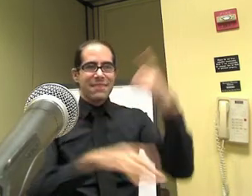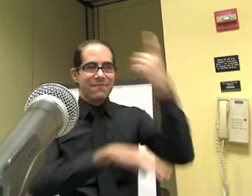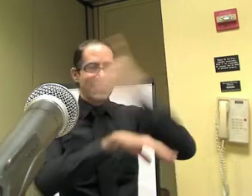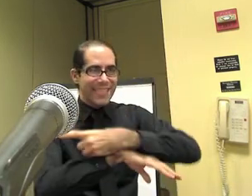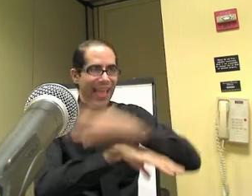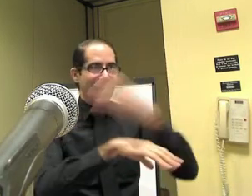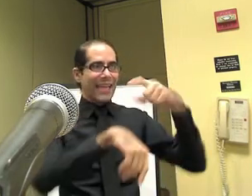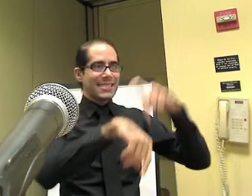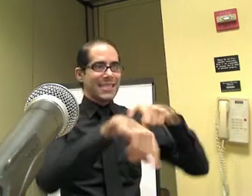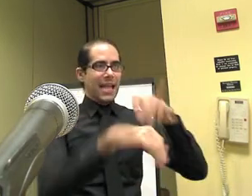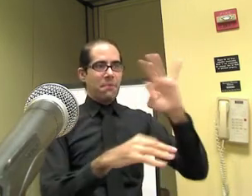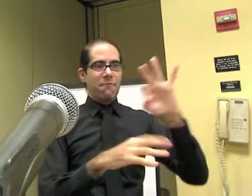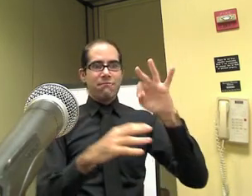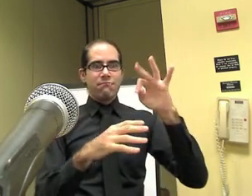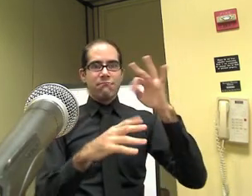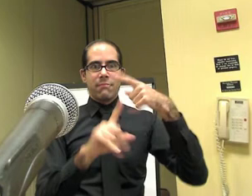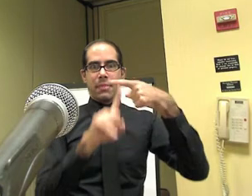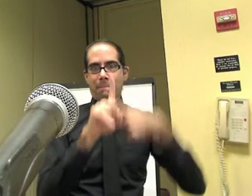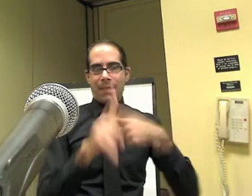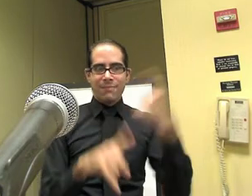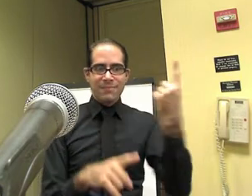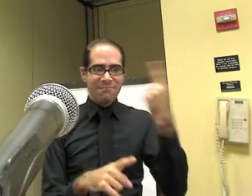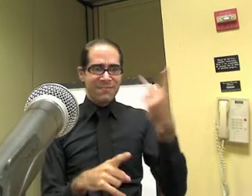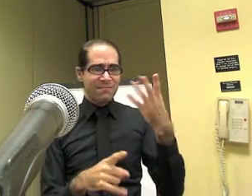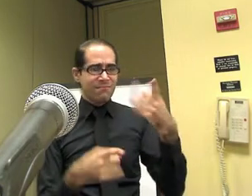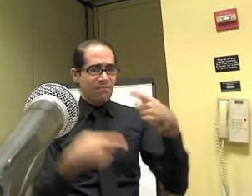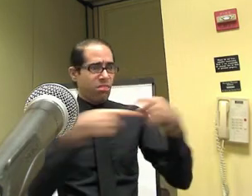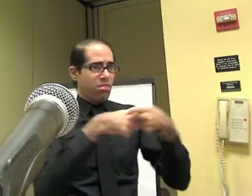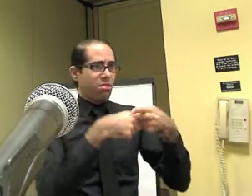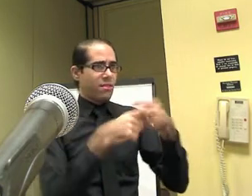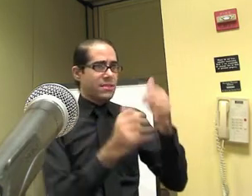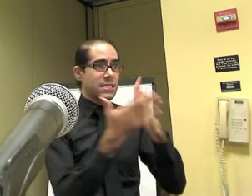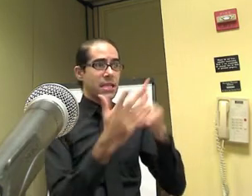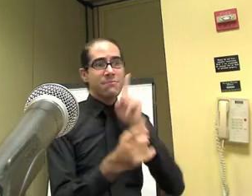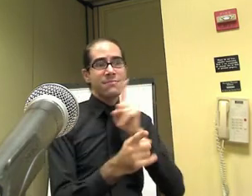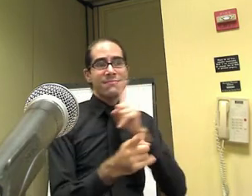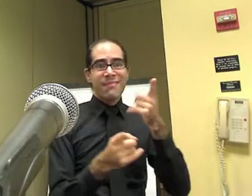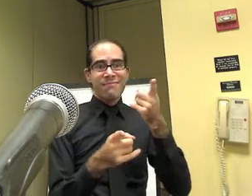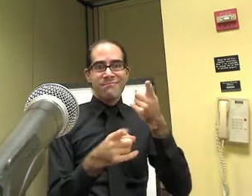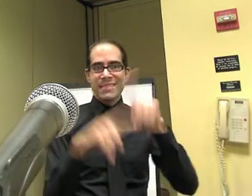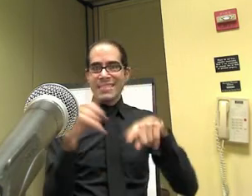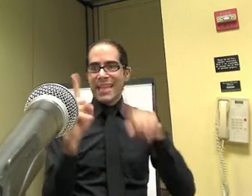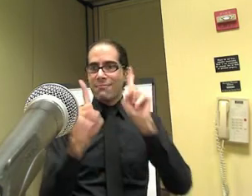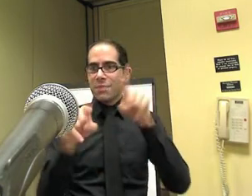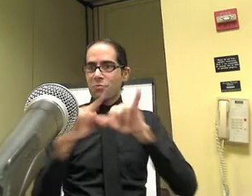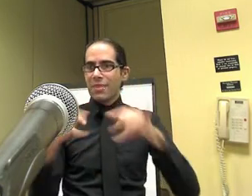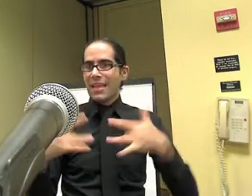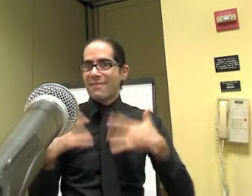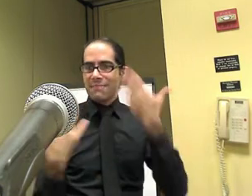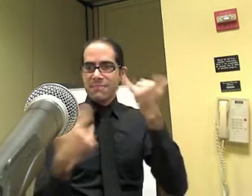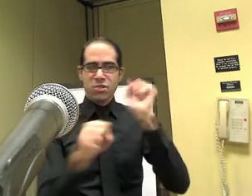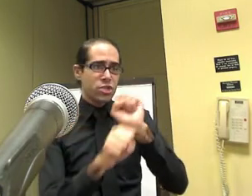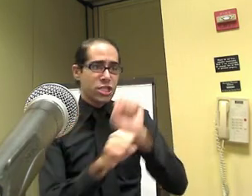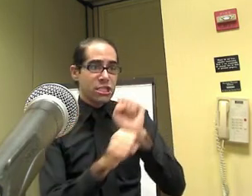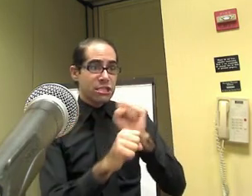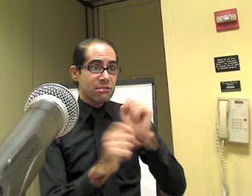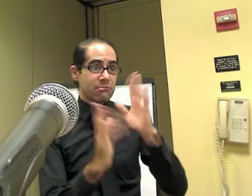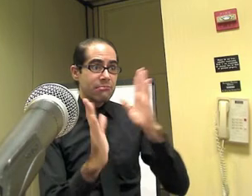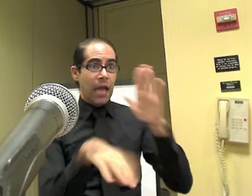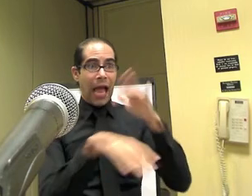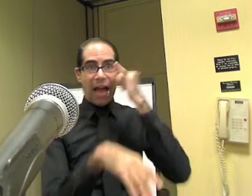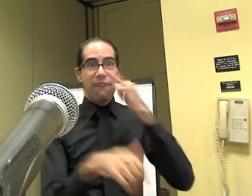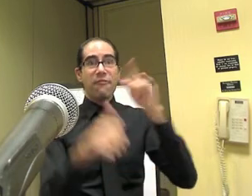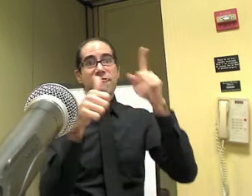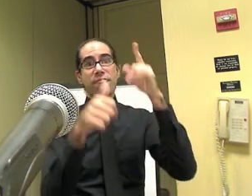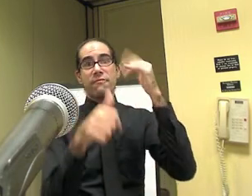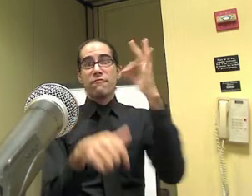every 2 weeks or a specific day and time of the month, but that may conflict with